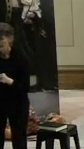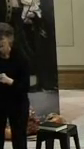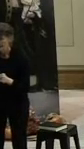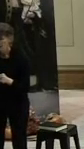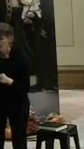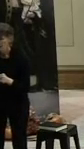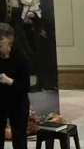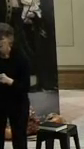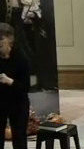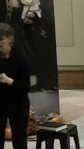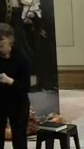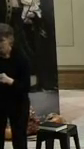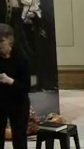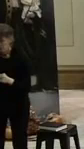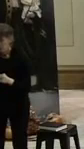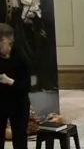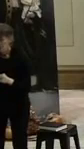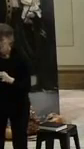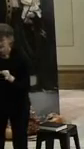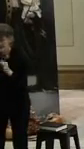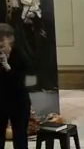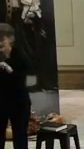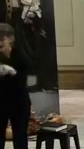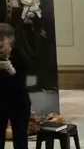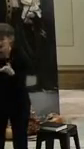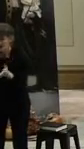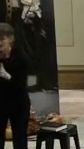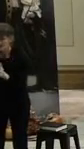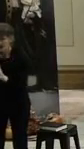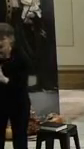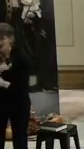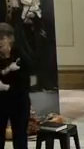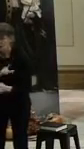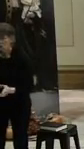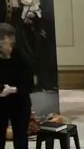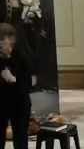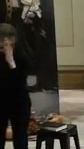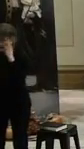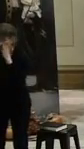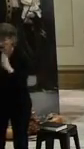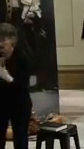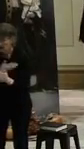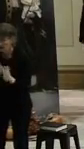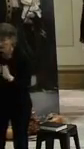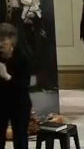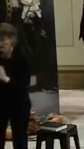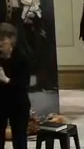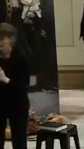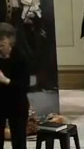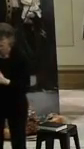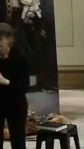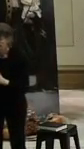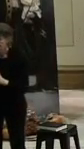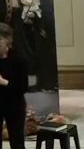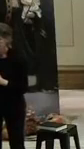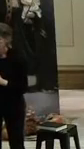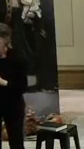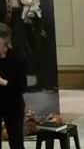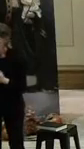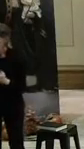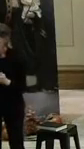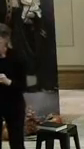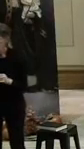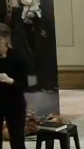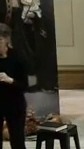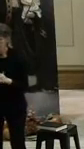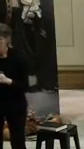prayers. And on page 196 of your missalette, there are beautiful prayers, and I think this